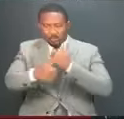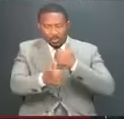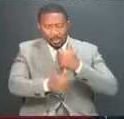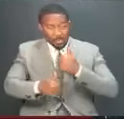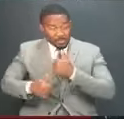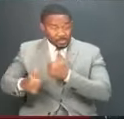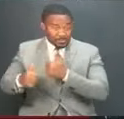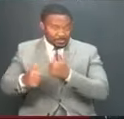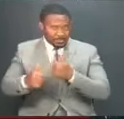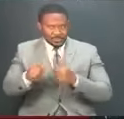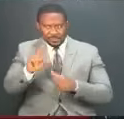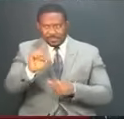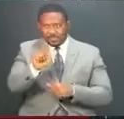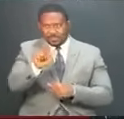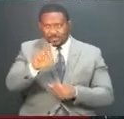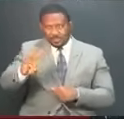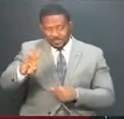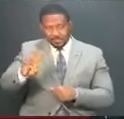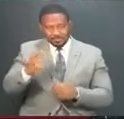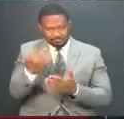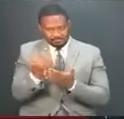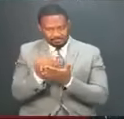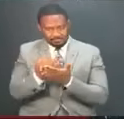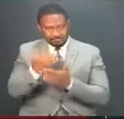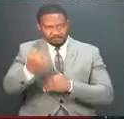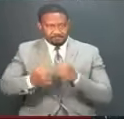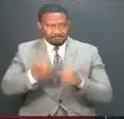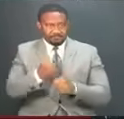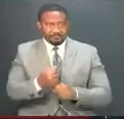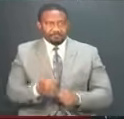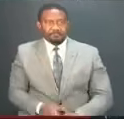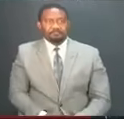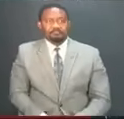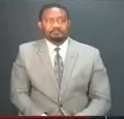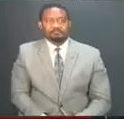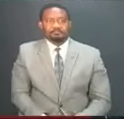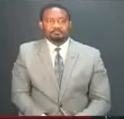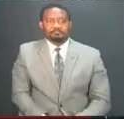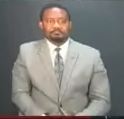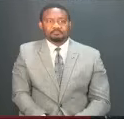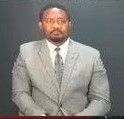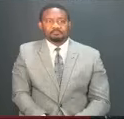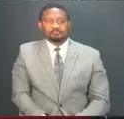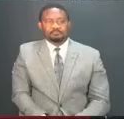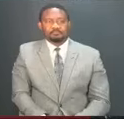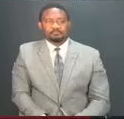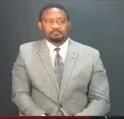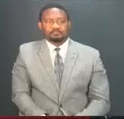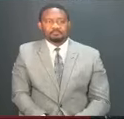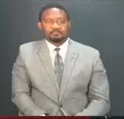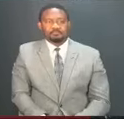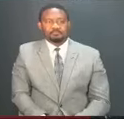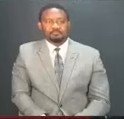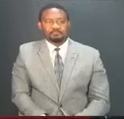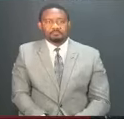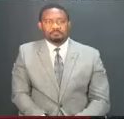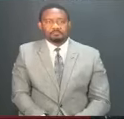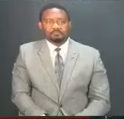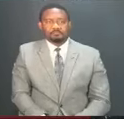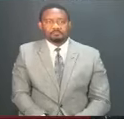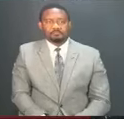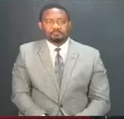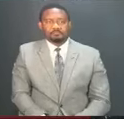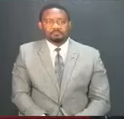financial year. Thank you, Mr. Speaker. I so move. In moving, you are presenting the